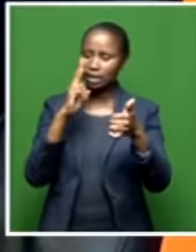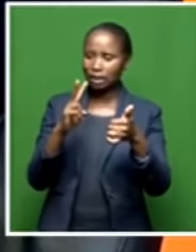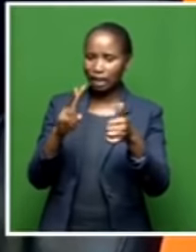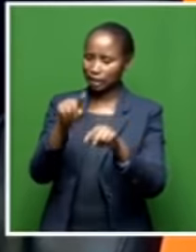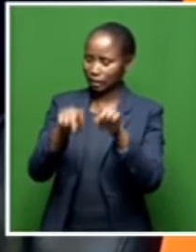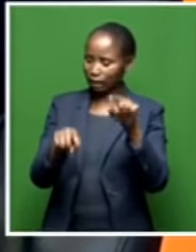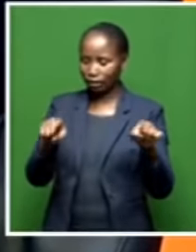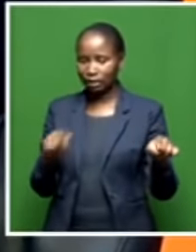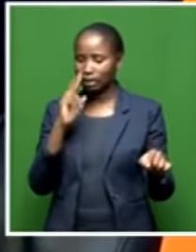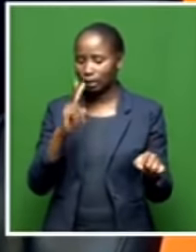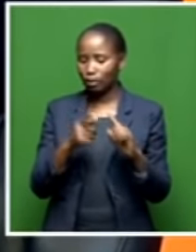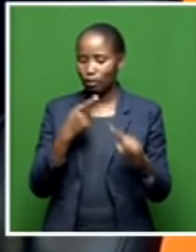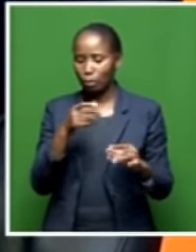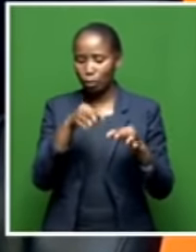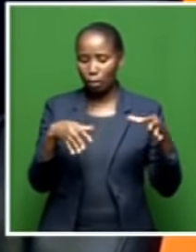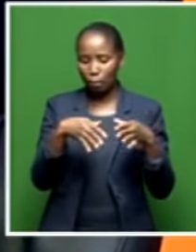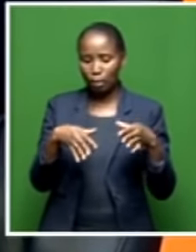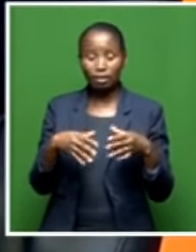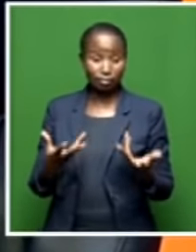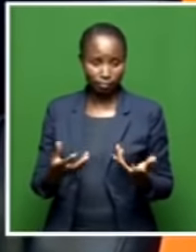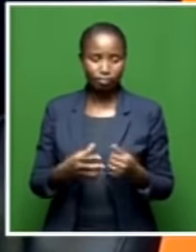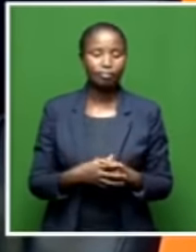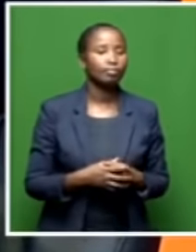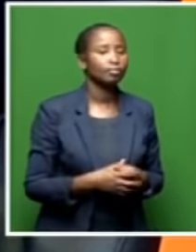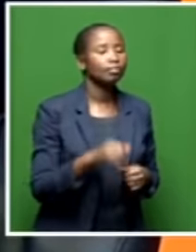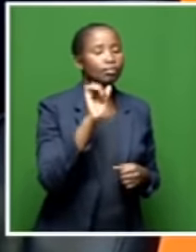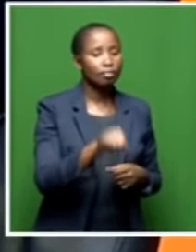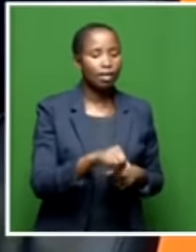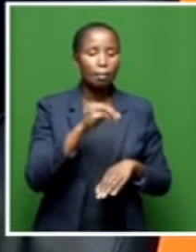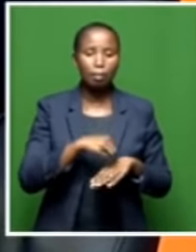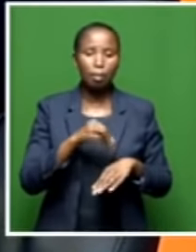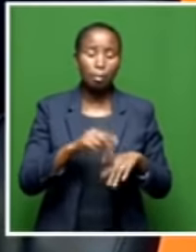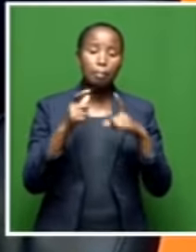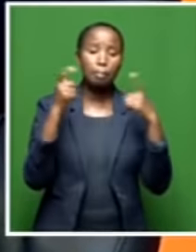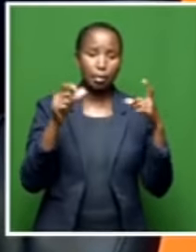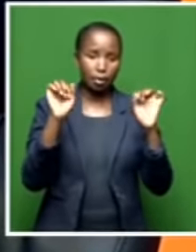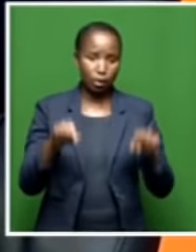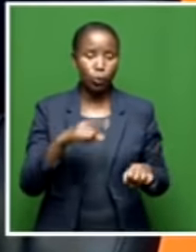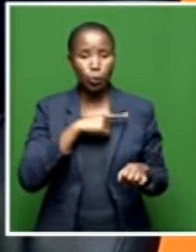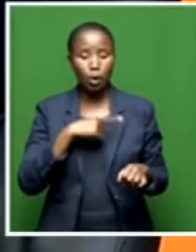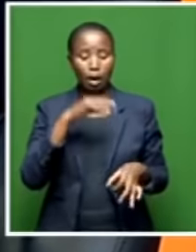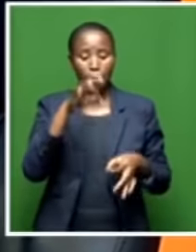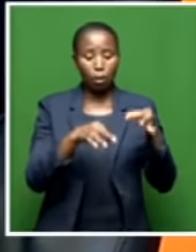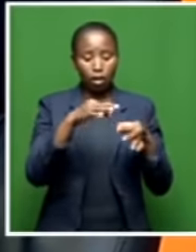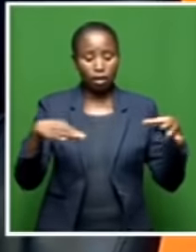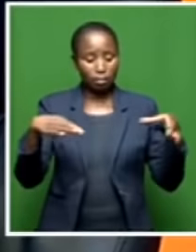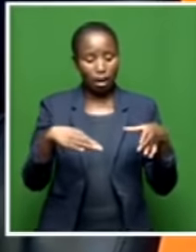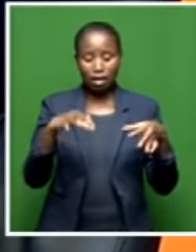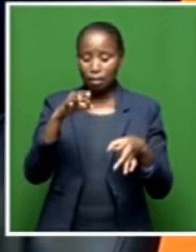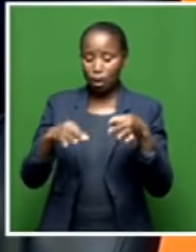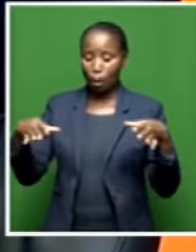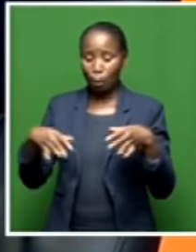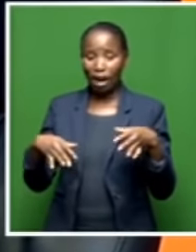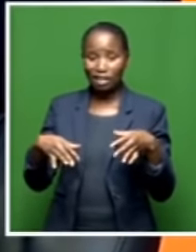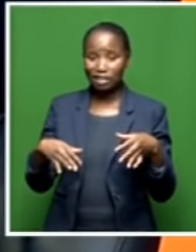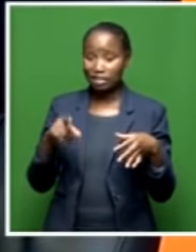such a huge problem, where political parties have just not been reaching out and connecting with the voters the way they've